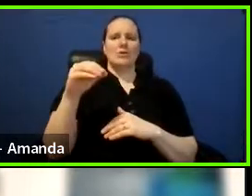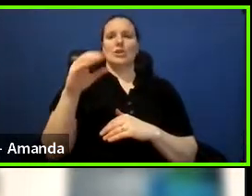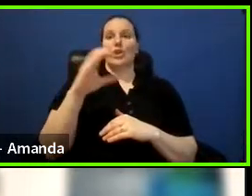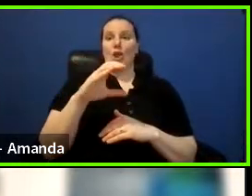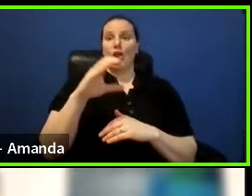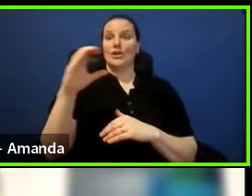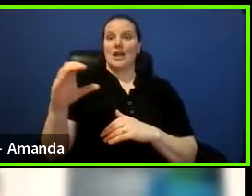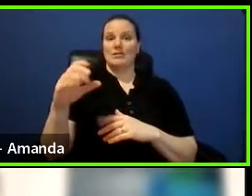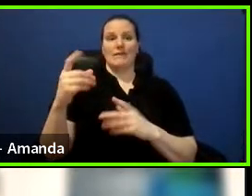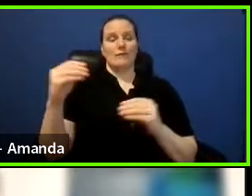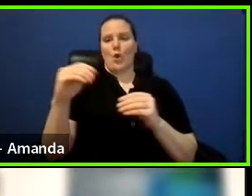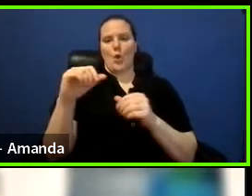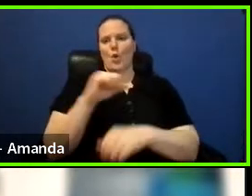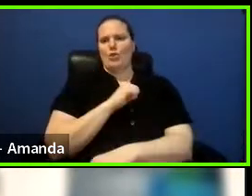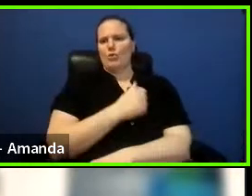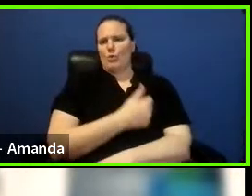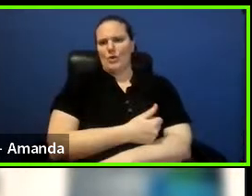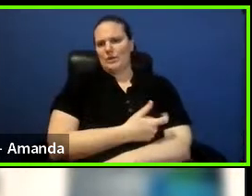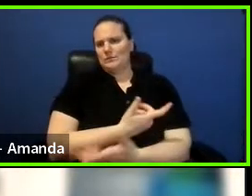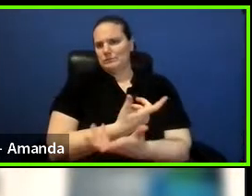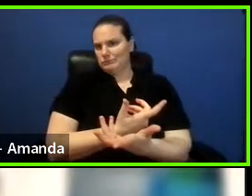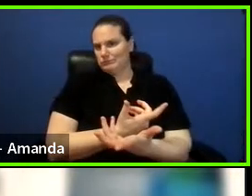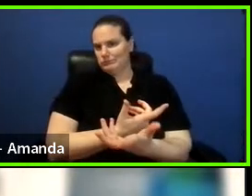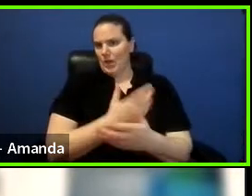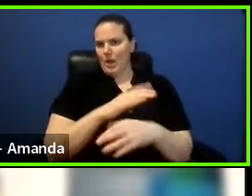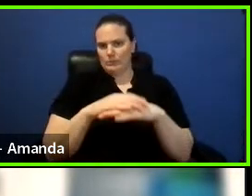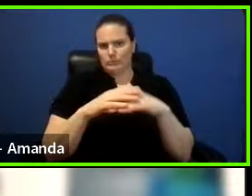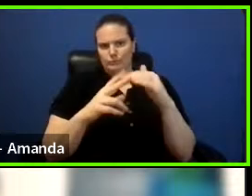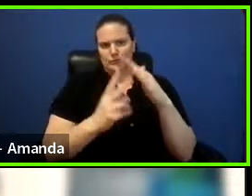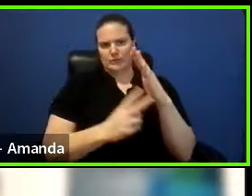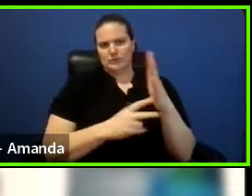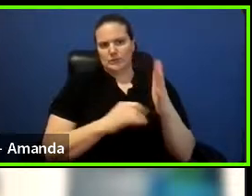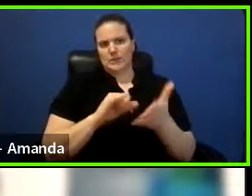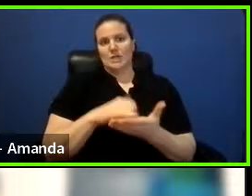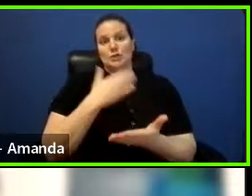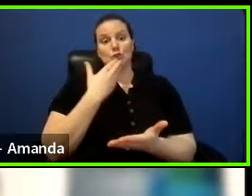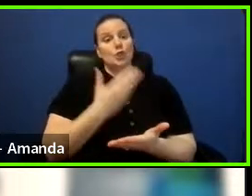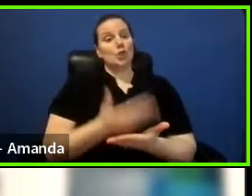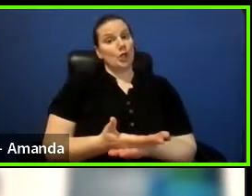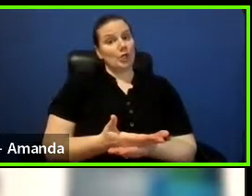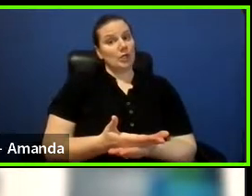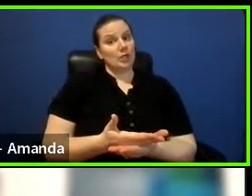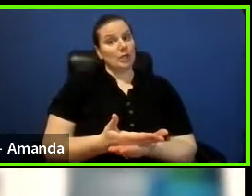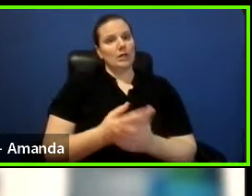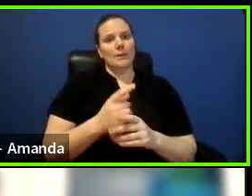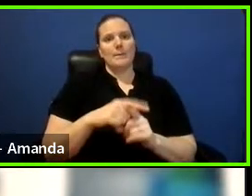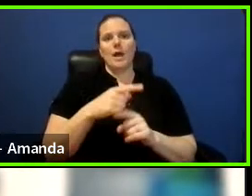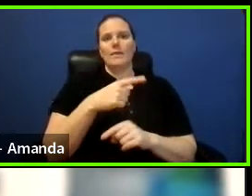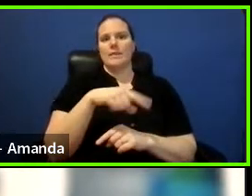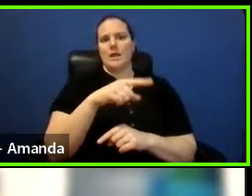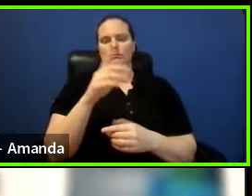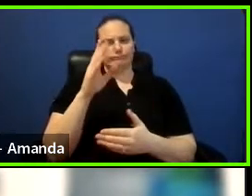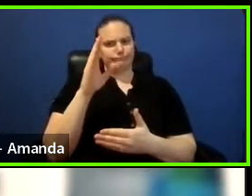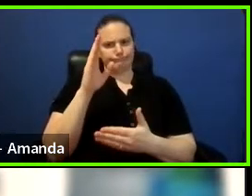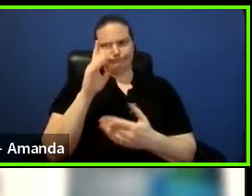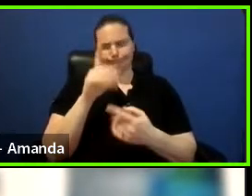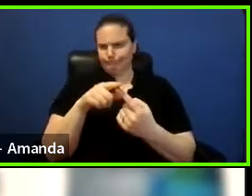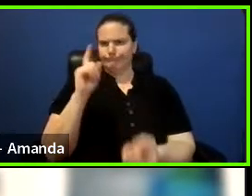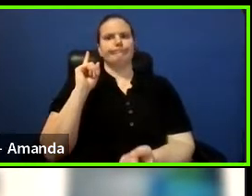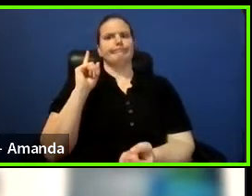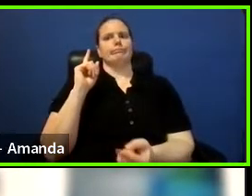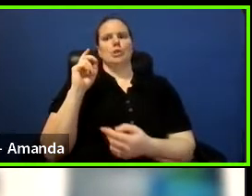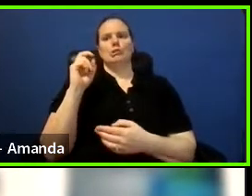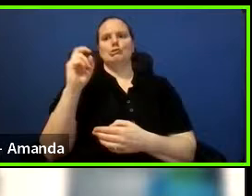County has no permit authority over the bridge, which is a good thing, but they are opposed to